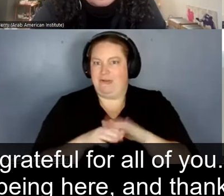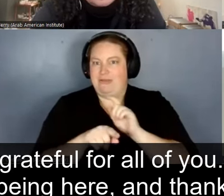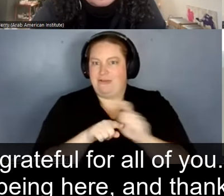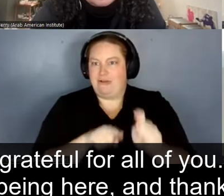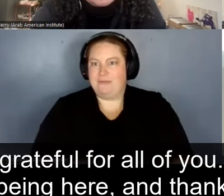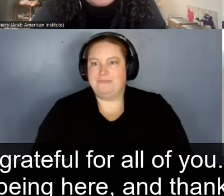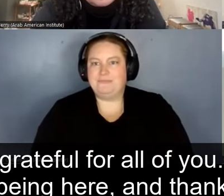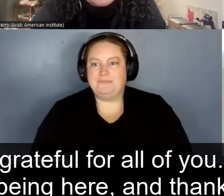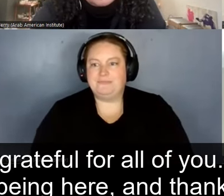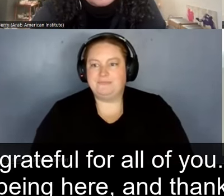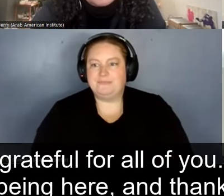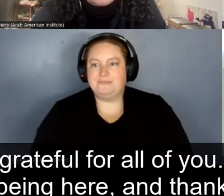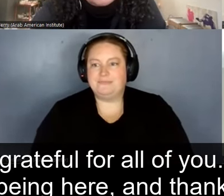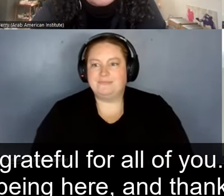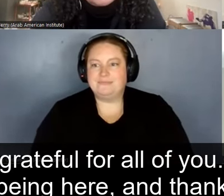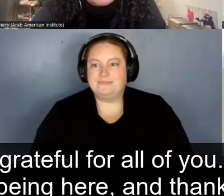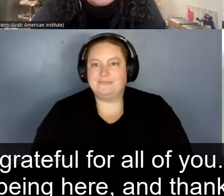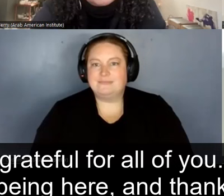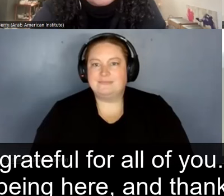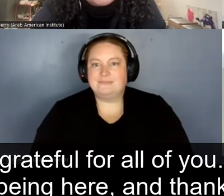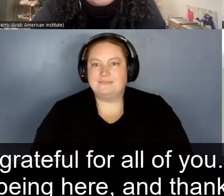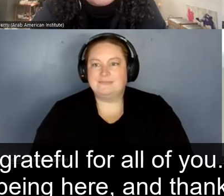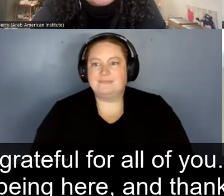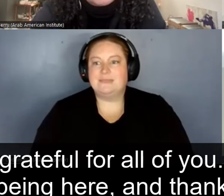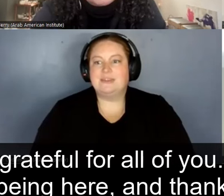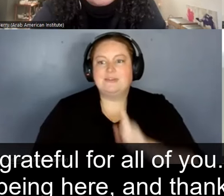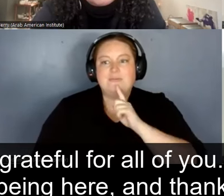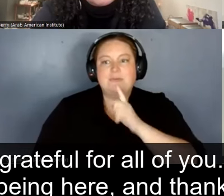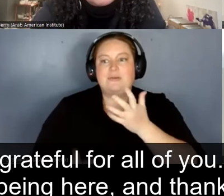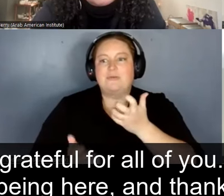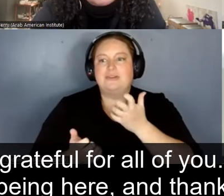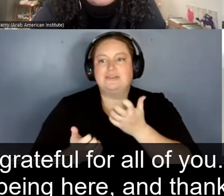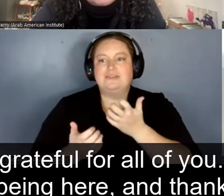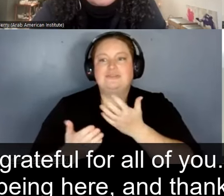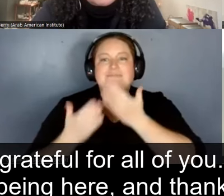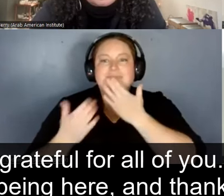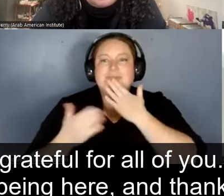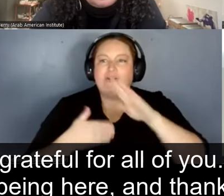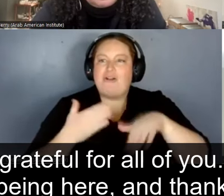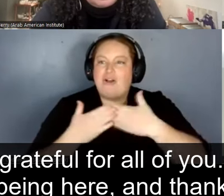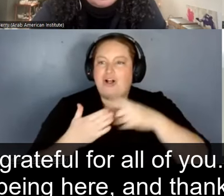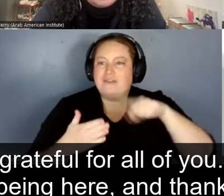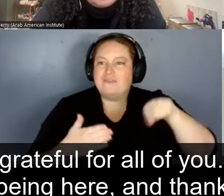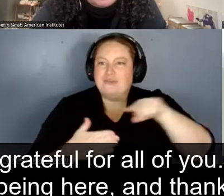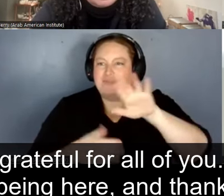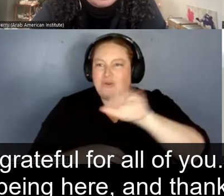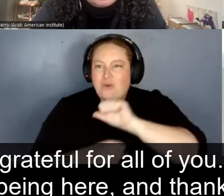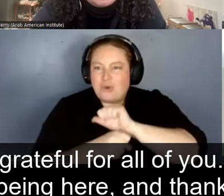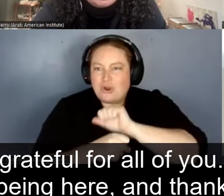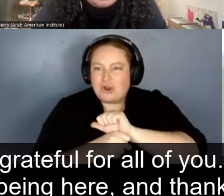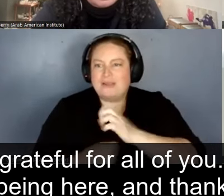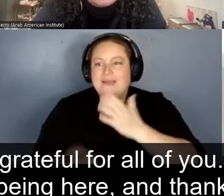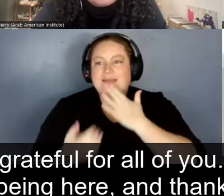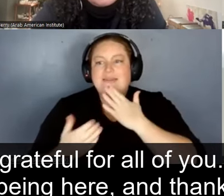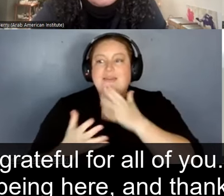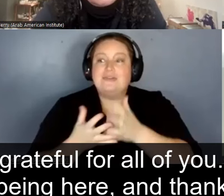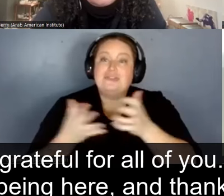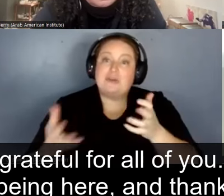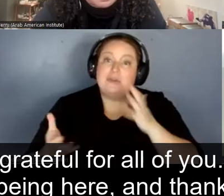Well, I'm equally grateful to all of you for your work. Thank you so much for being